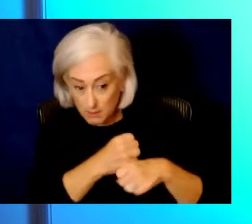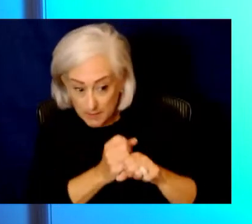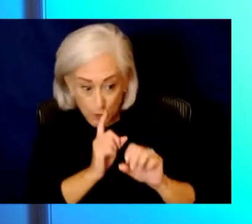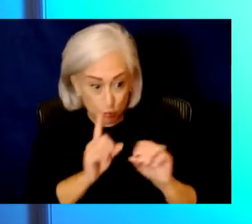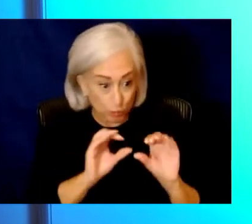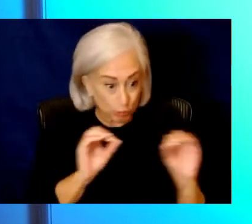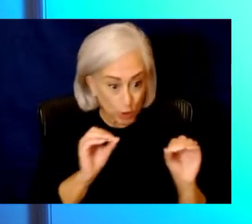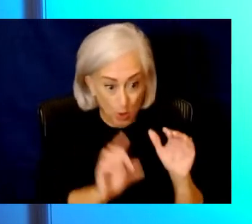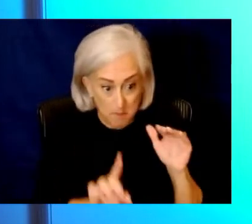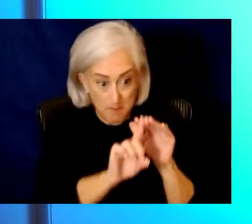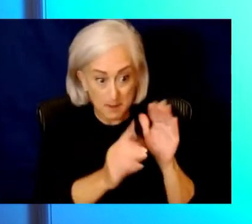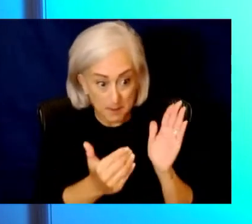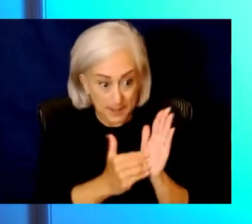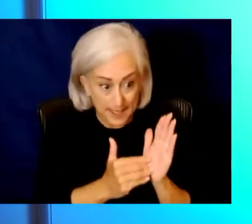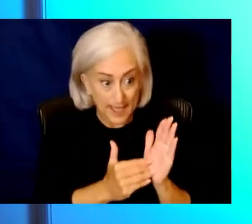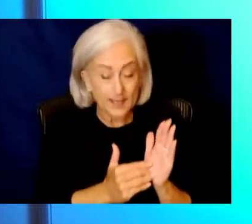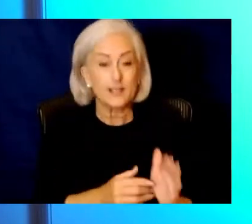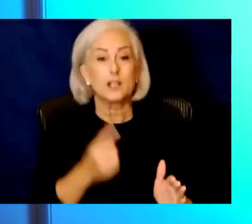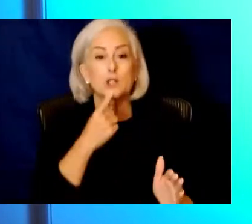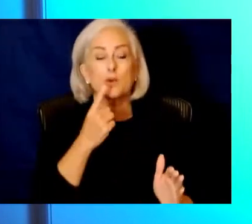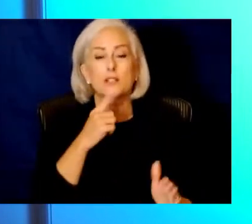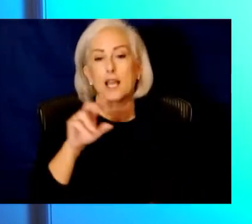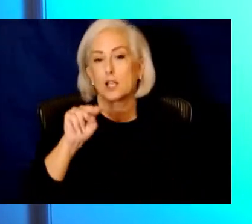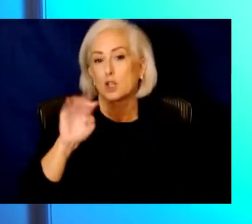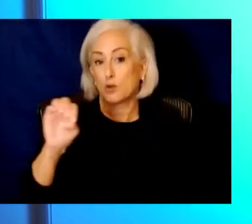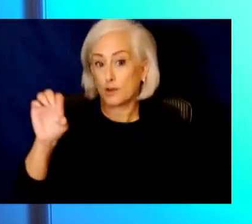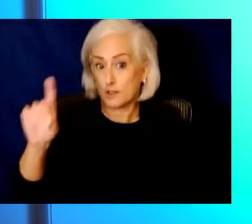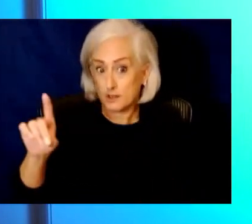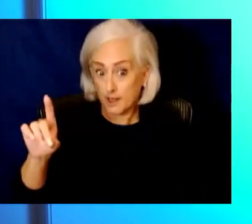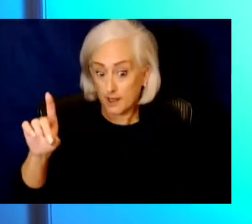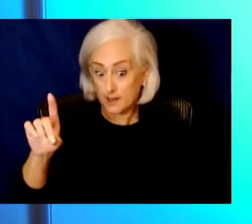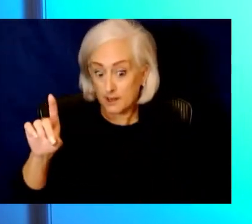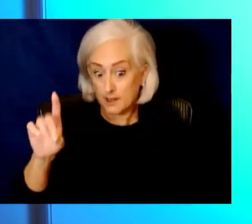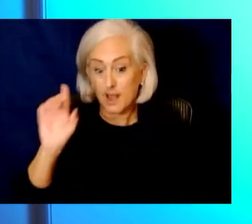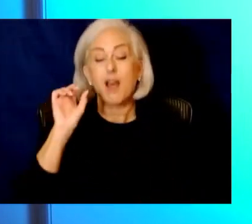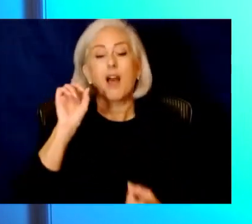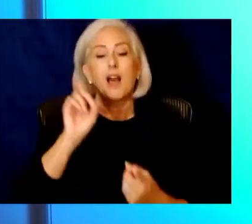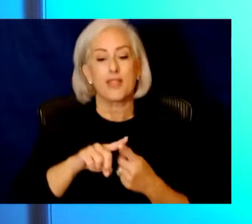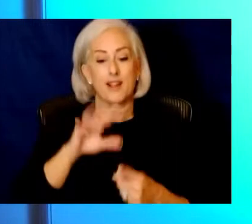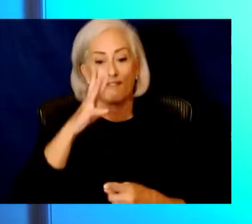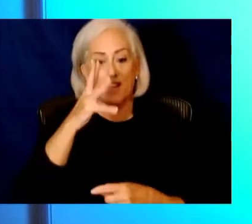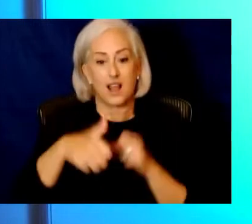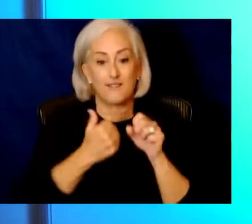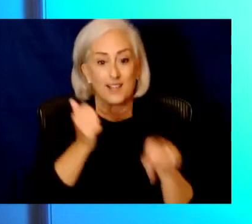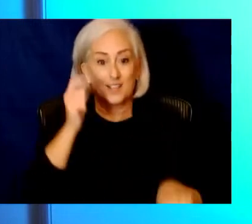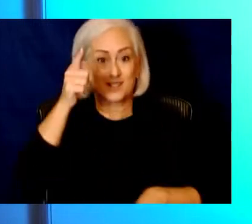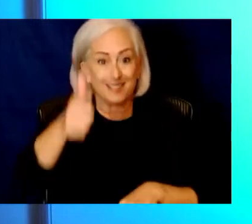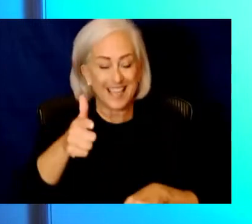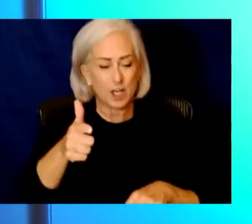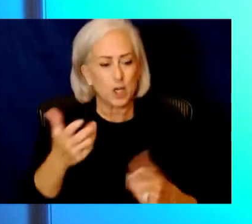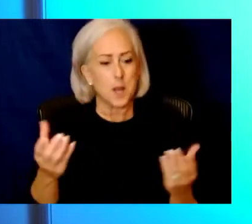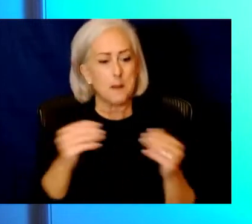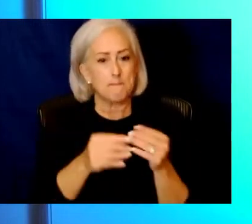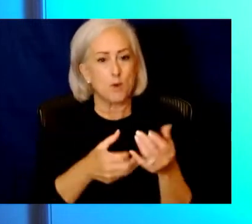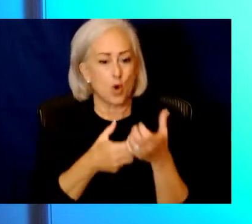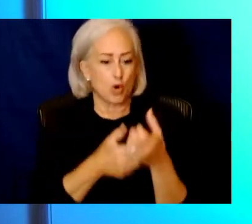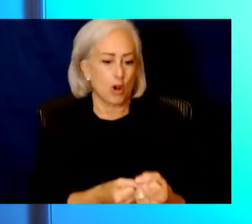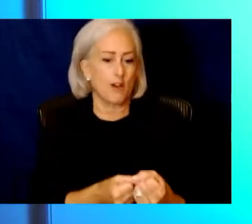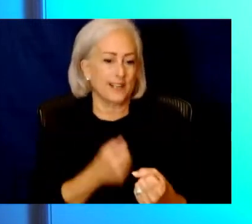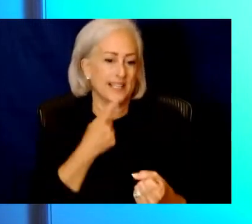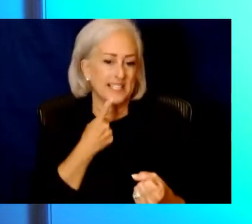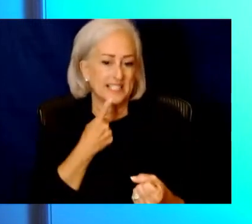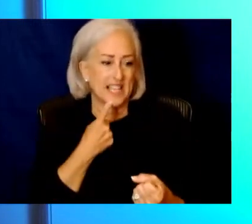disease until we get like 5 years out, and that's when we really start confidently saying when the chances of it coming back at 5 years are pretty